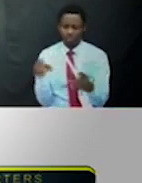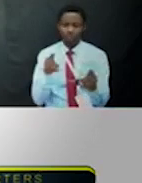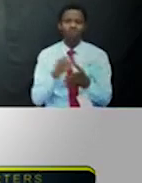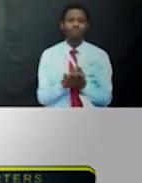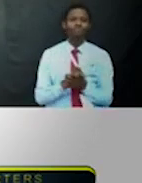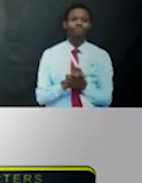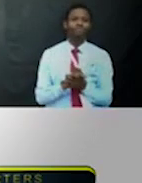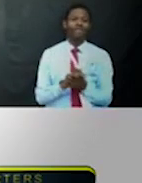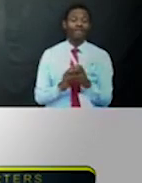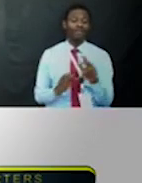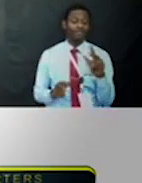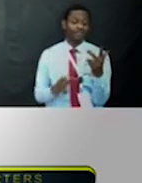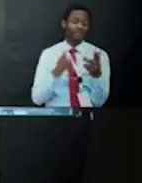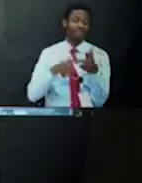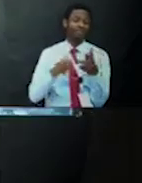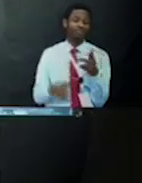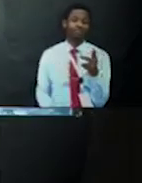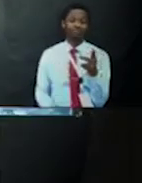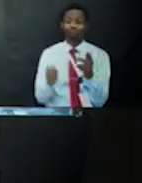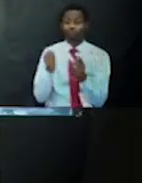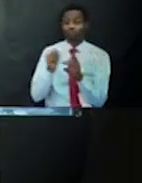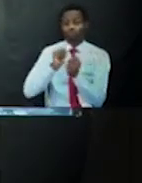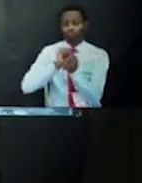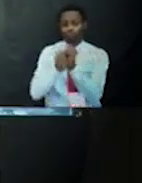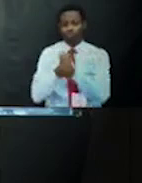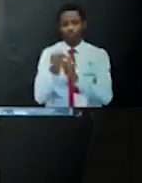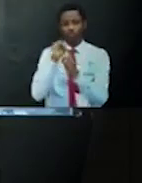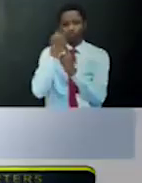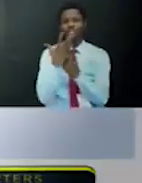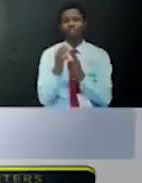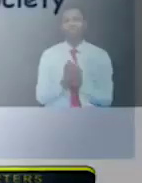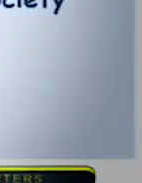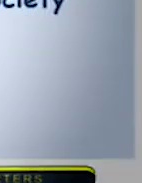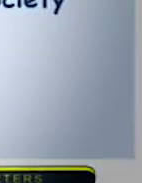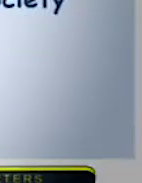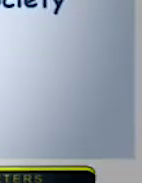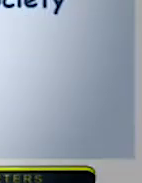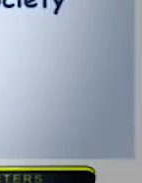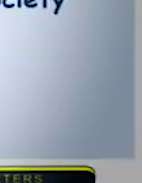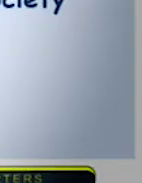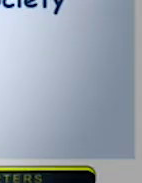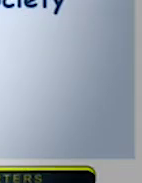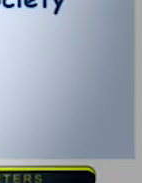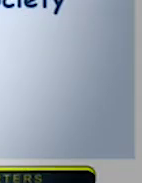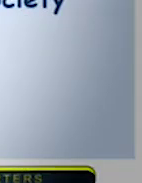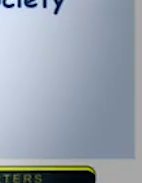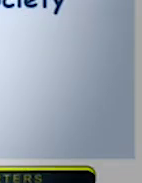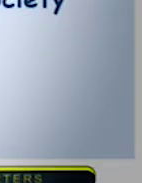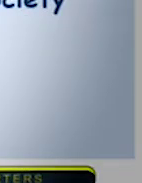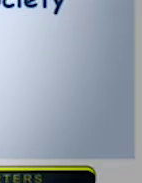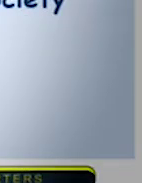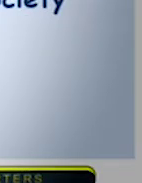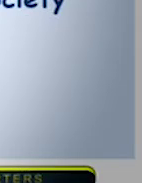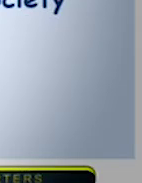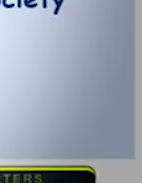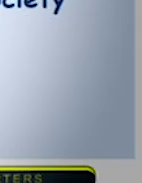third pronged approach is transforming society, sending our members out as channels through which God's divine resources